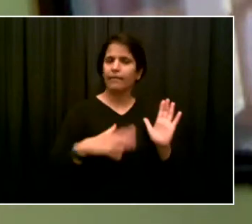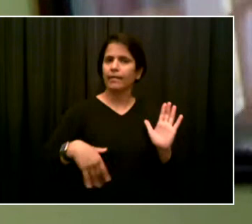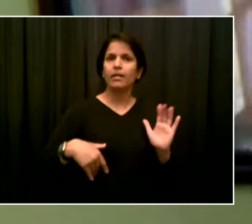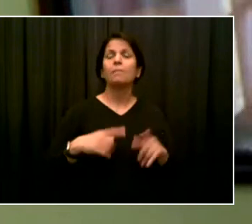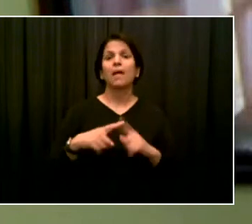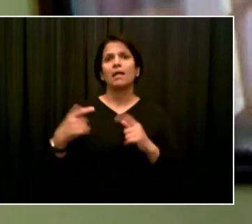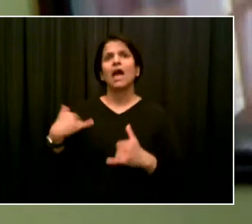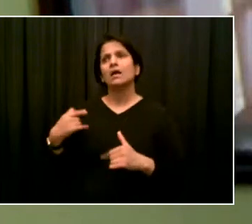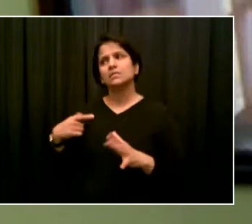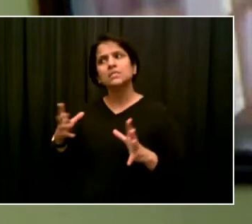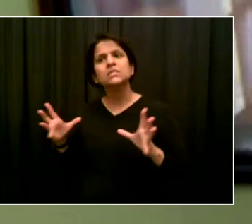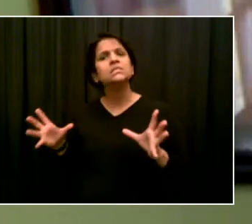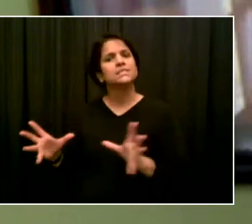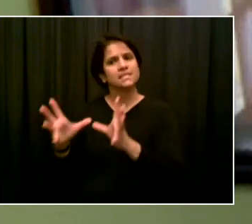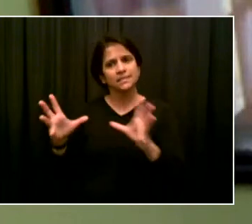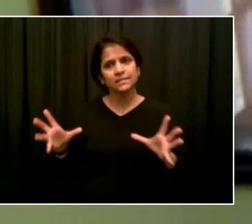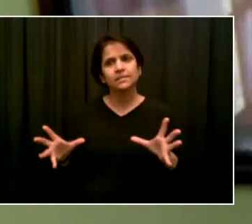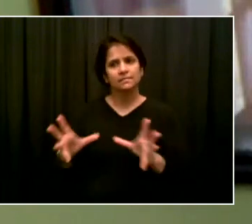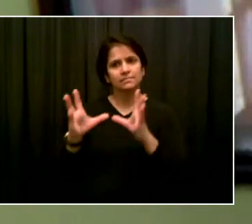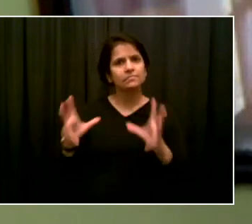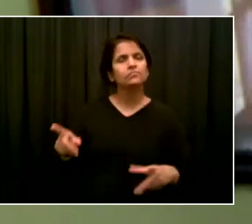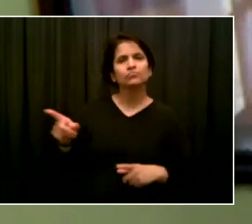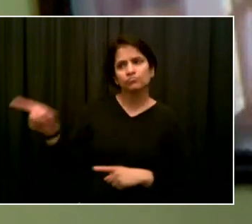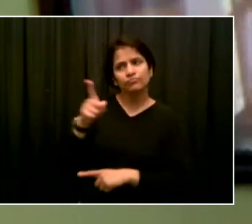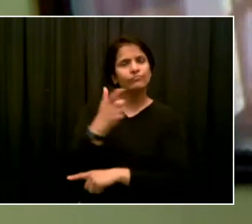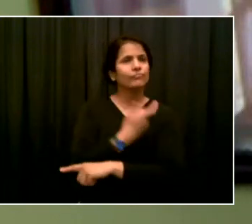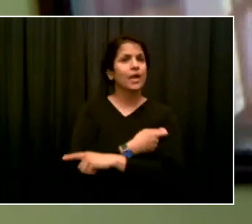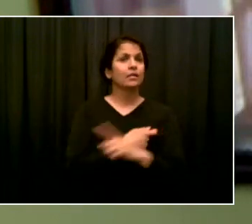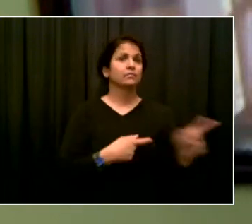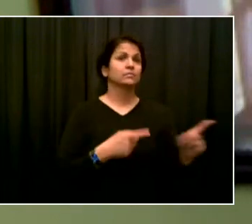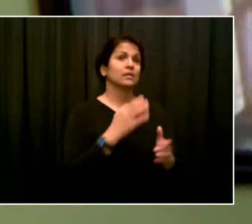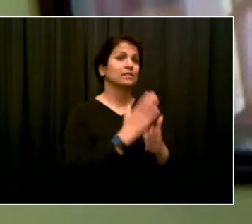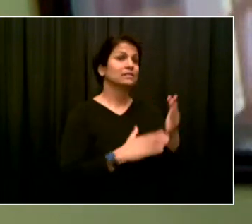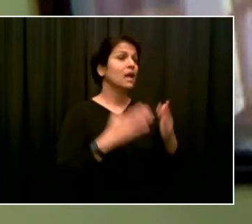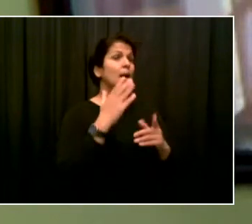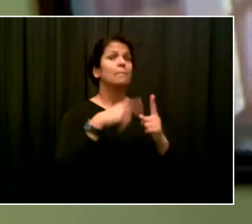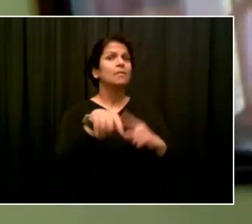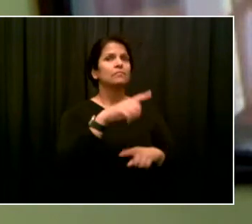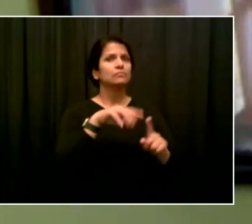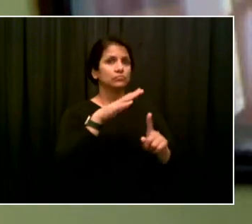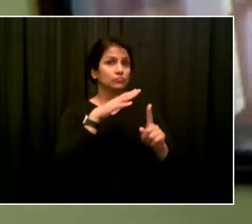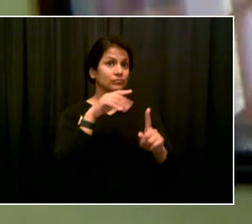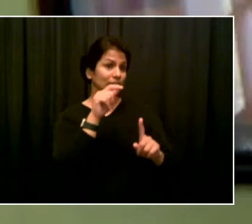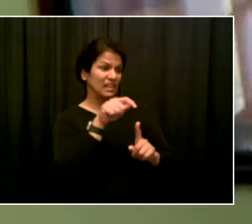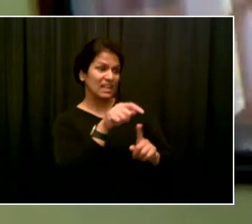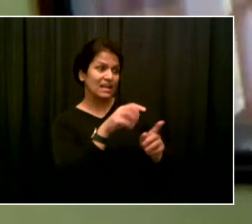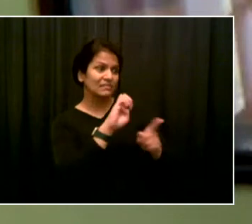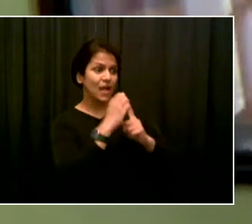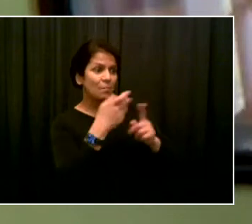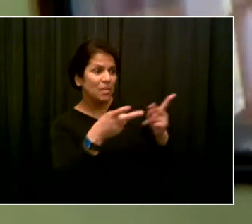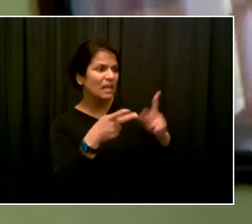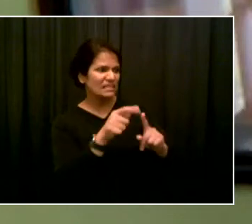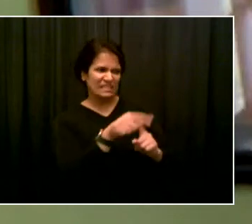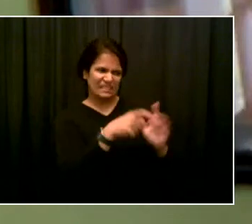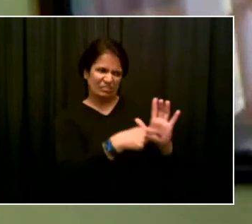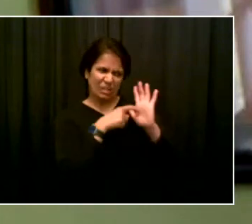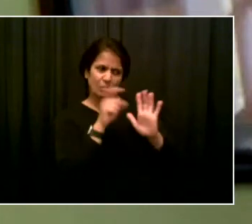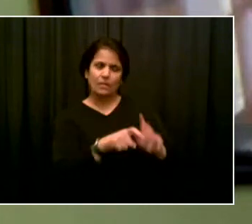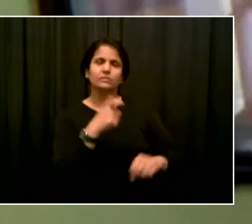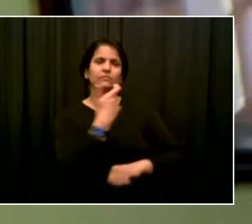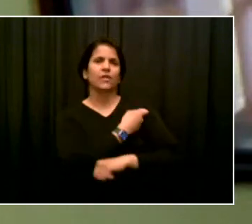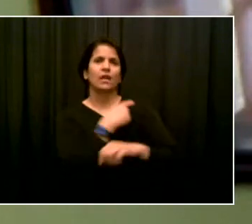certain settings, it's going to be important for people to be vaccinated, not just for their own health, but for the health of the people that they're paid to